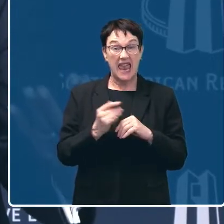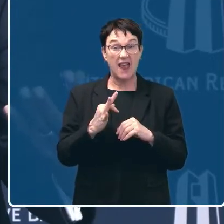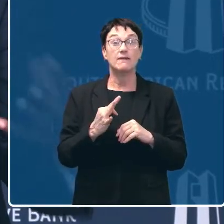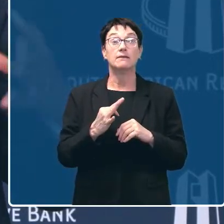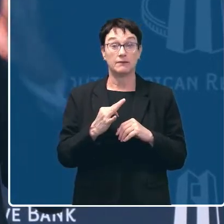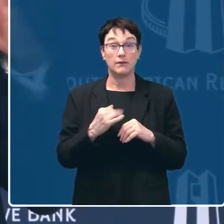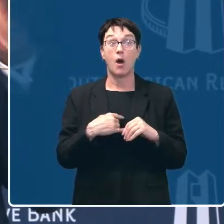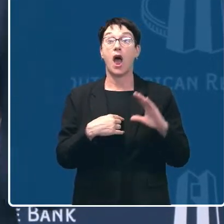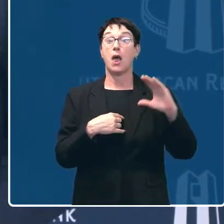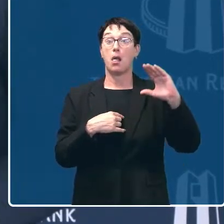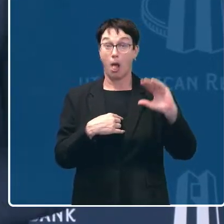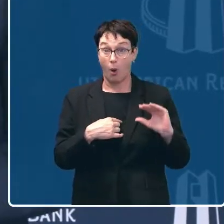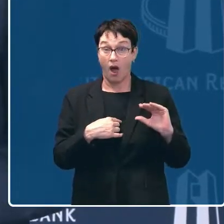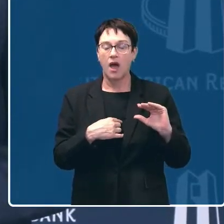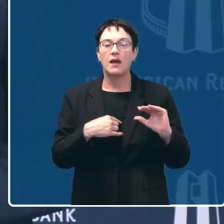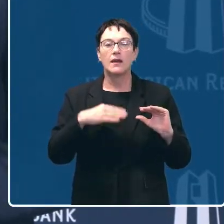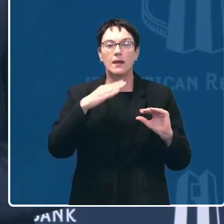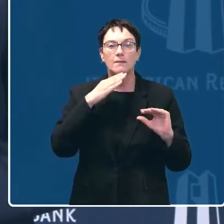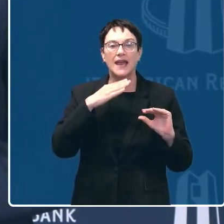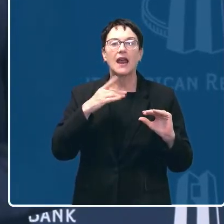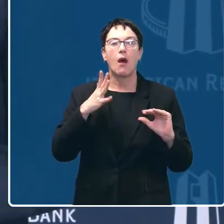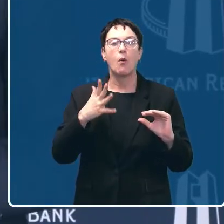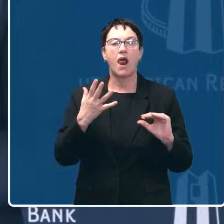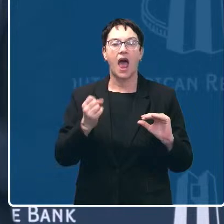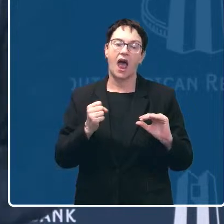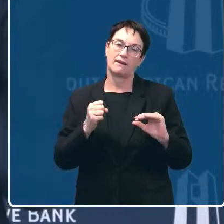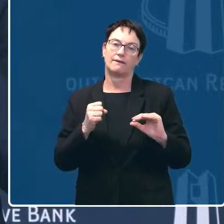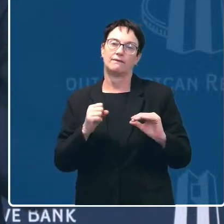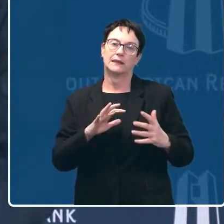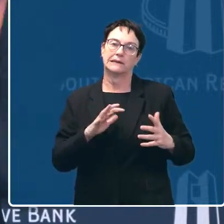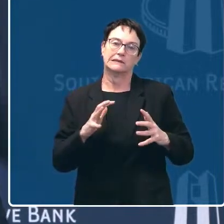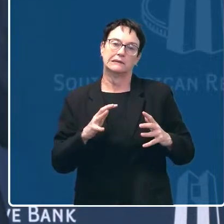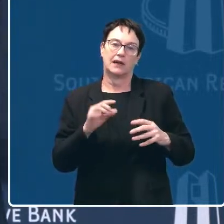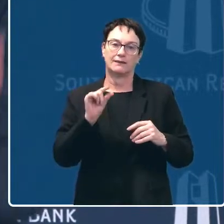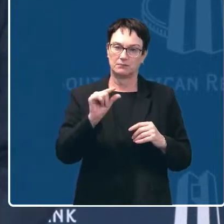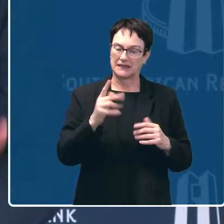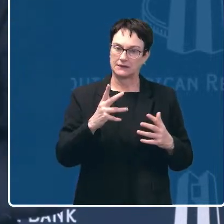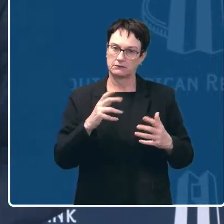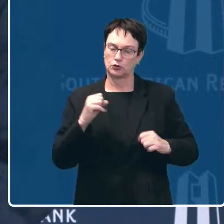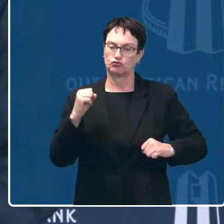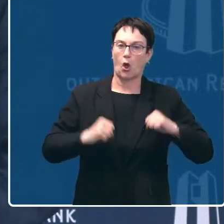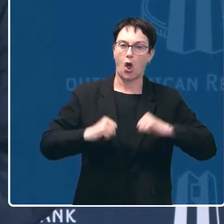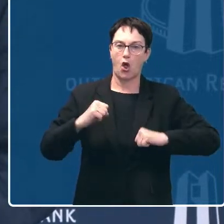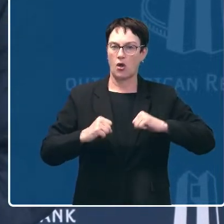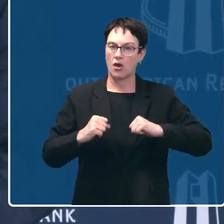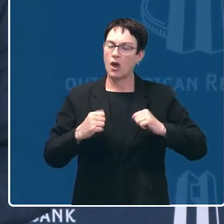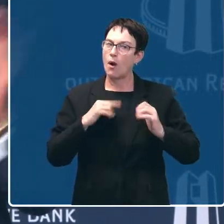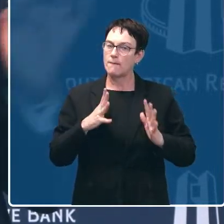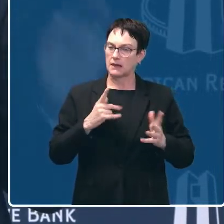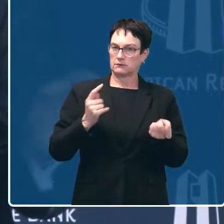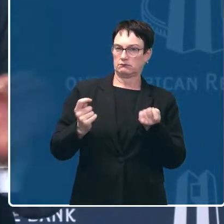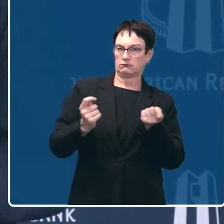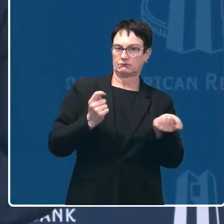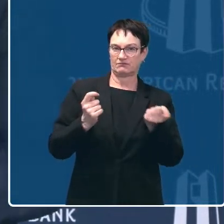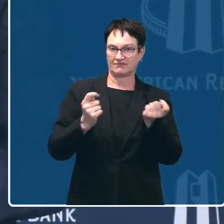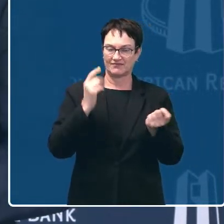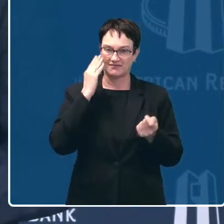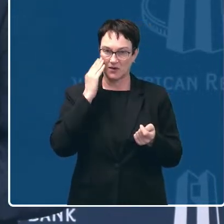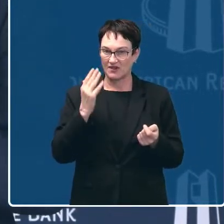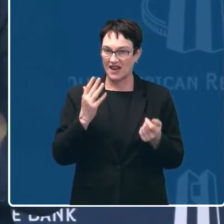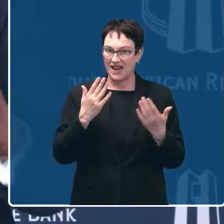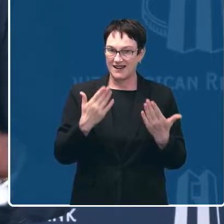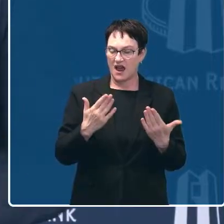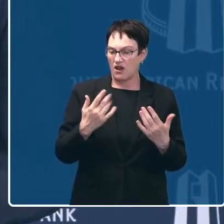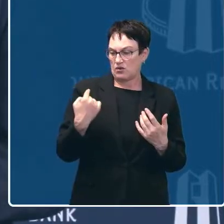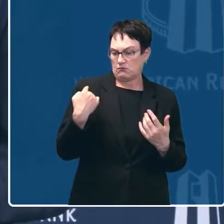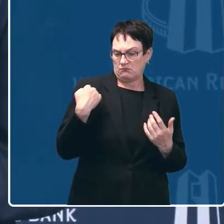with. And at the moment we said, given where inflation is, with the most recent